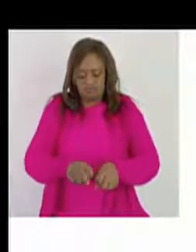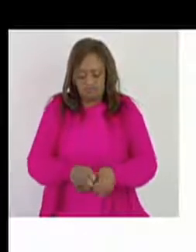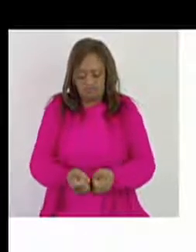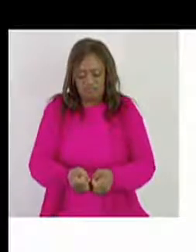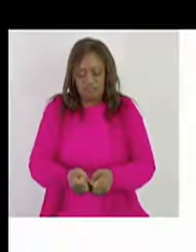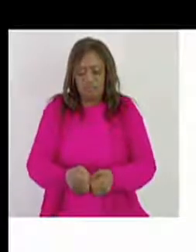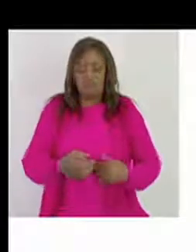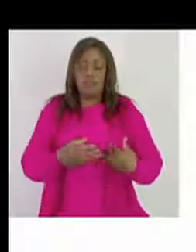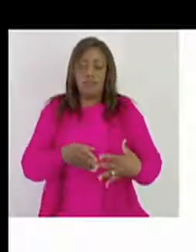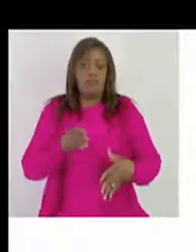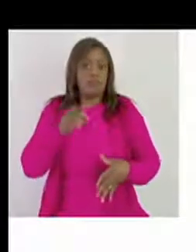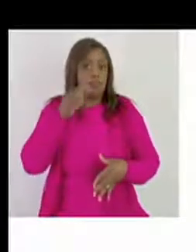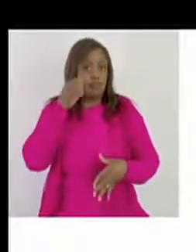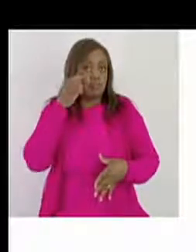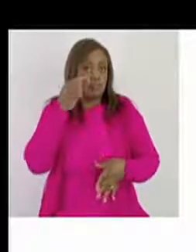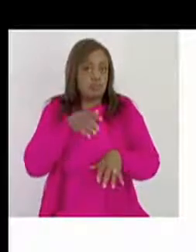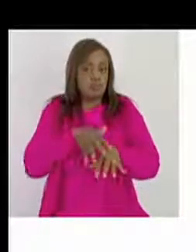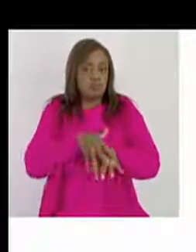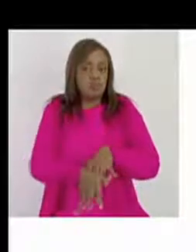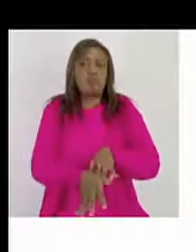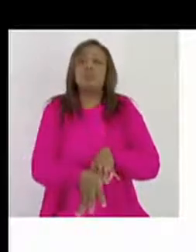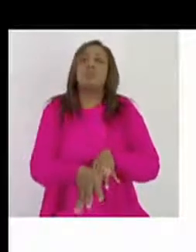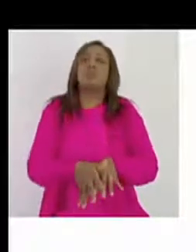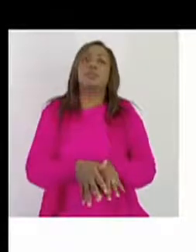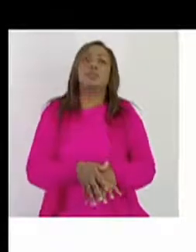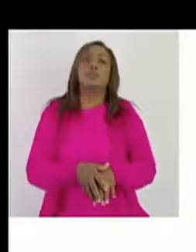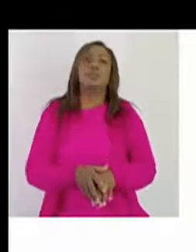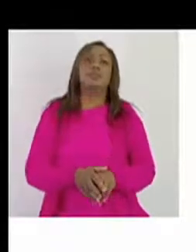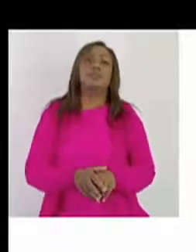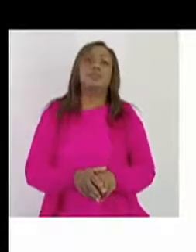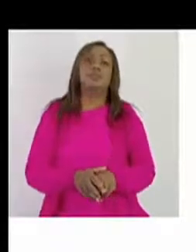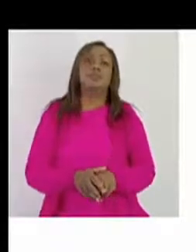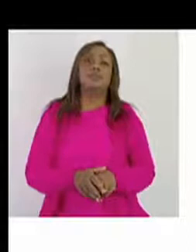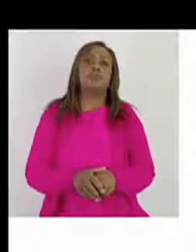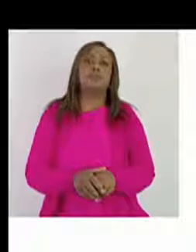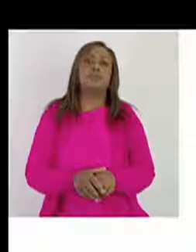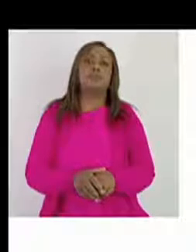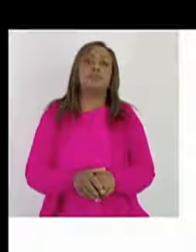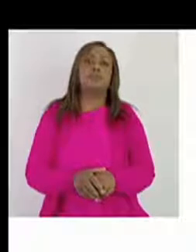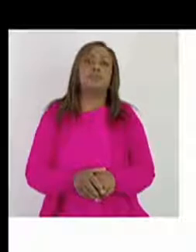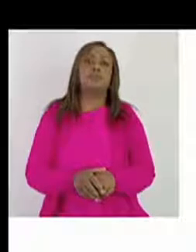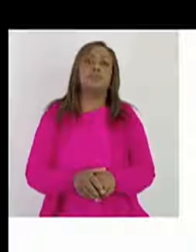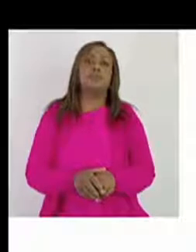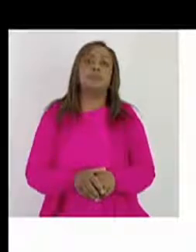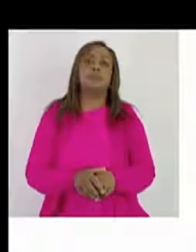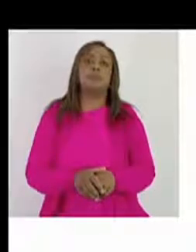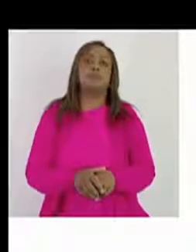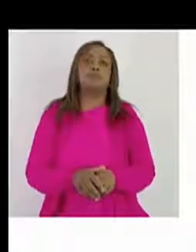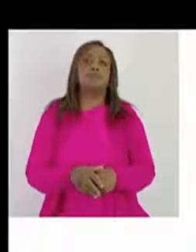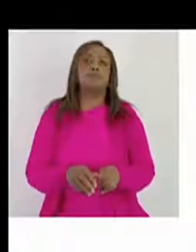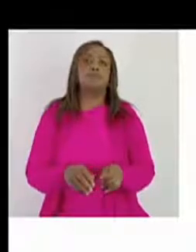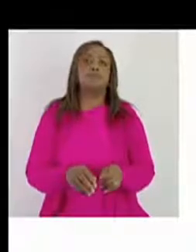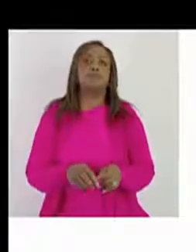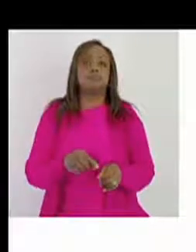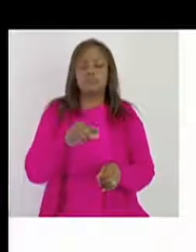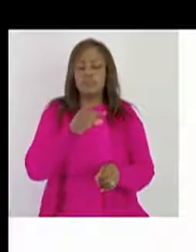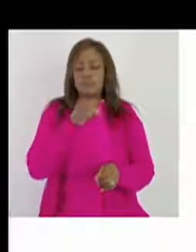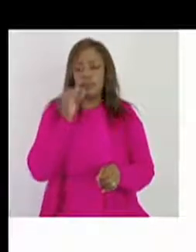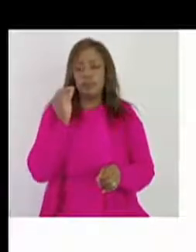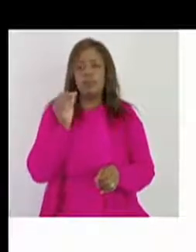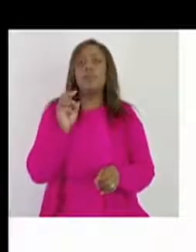and is passed out together with the unfertilized egg out of the body. and this is what we would normally refer to